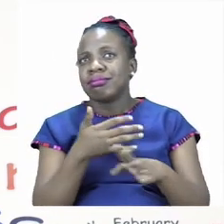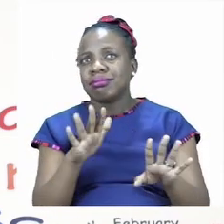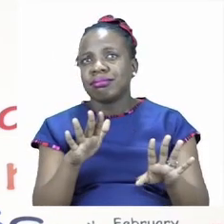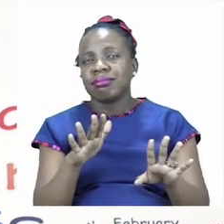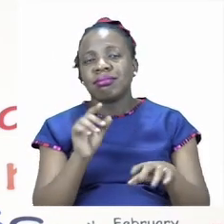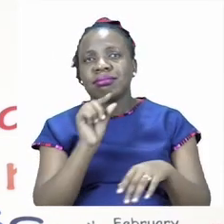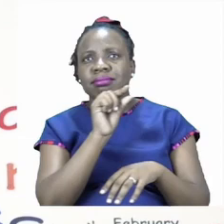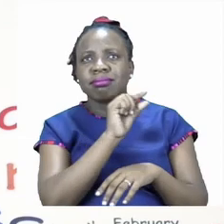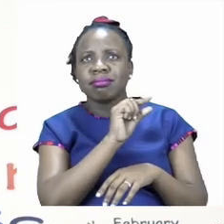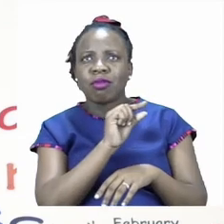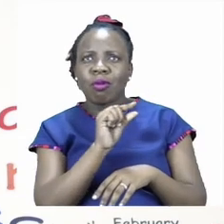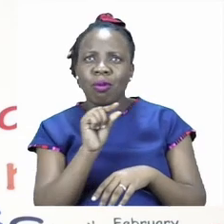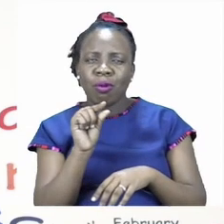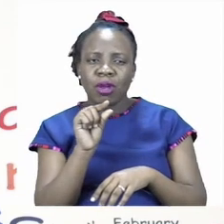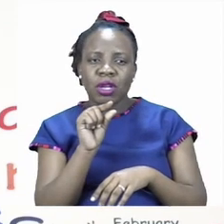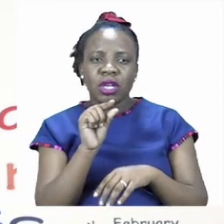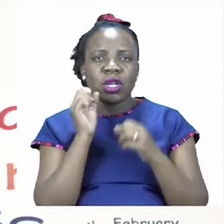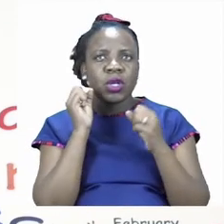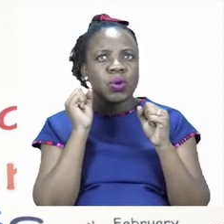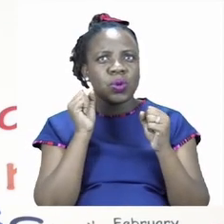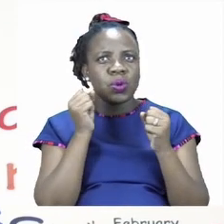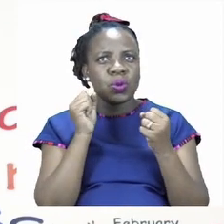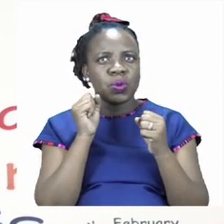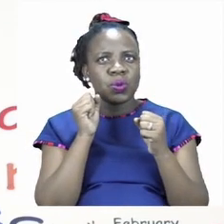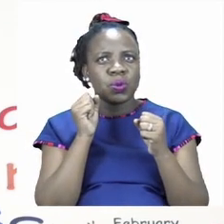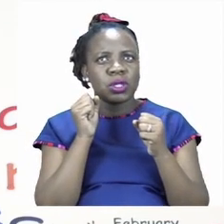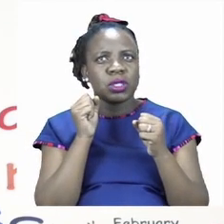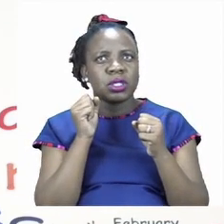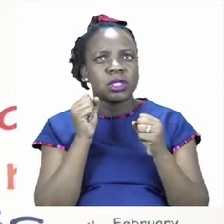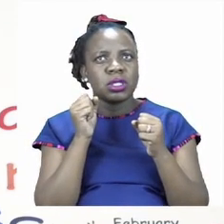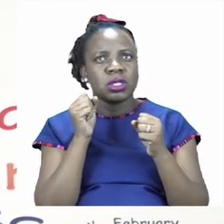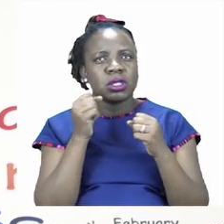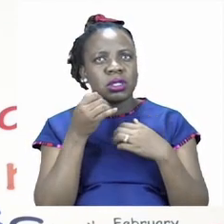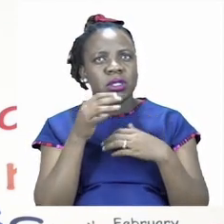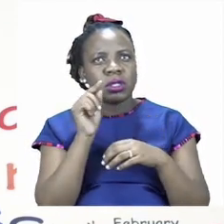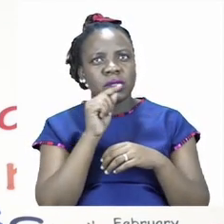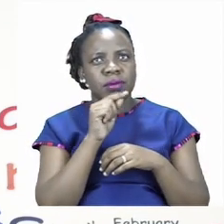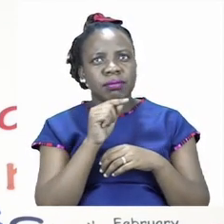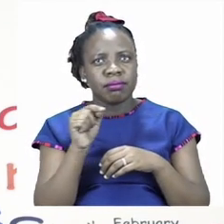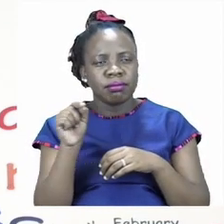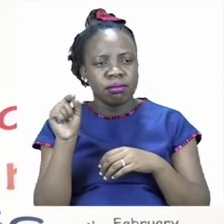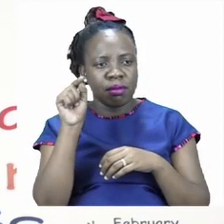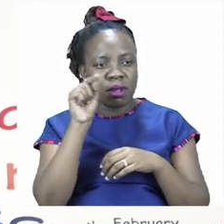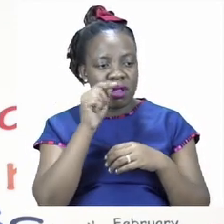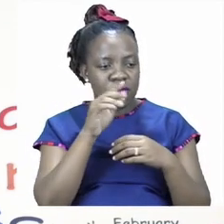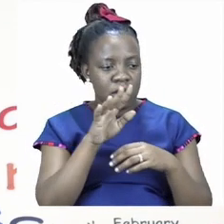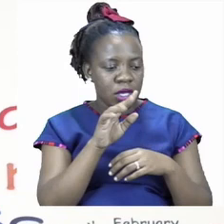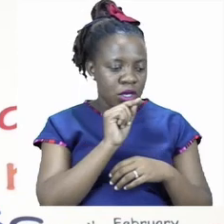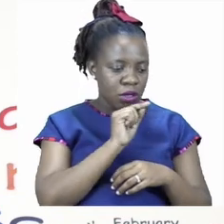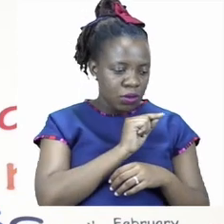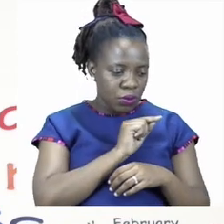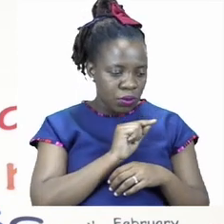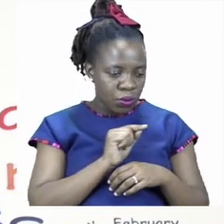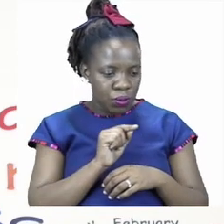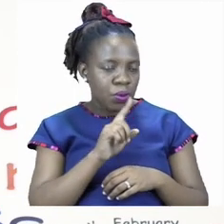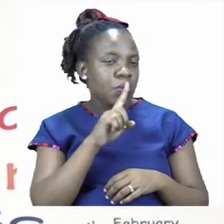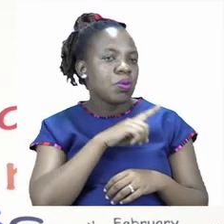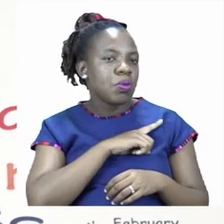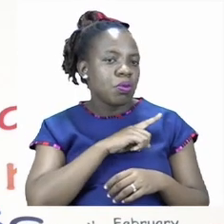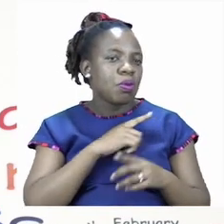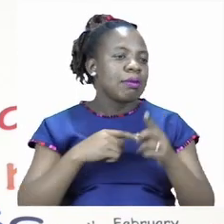word winter. Well done. Don't forget to cross out your words so that you don't look for them